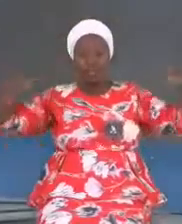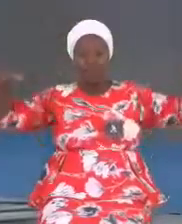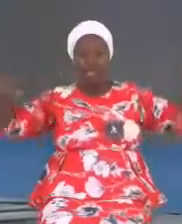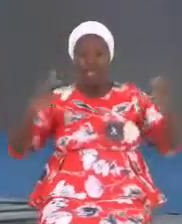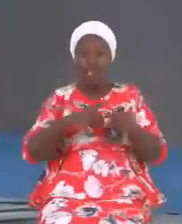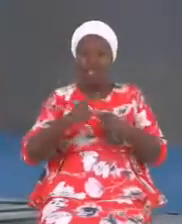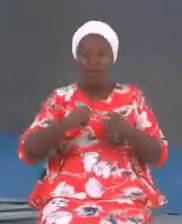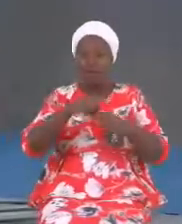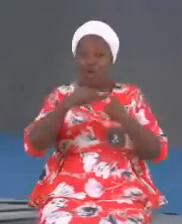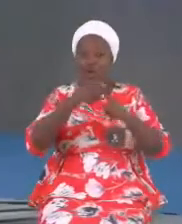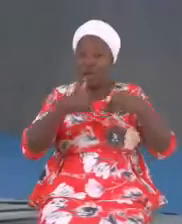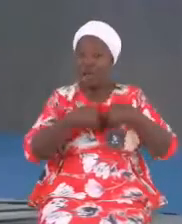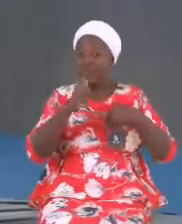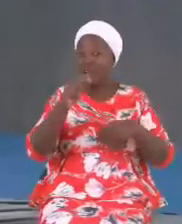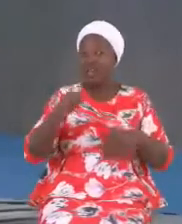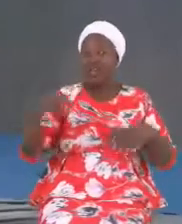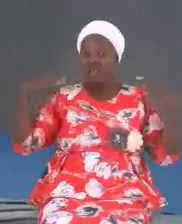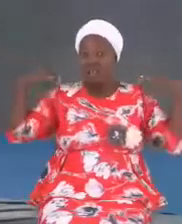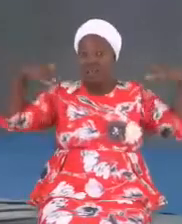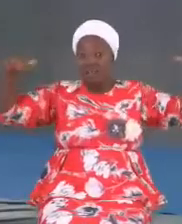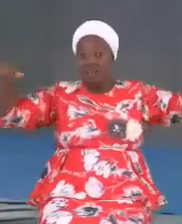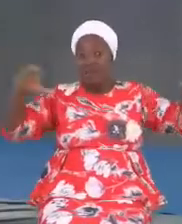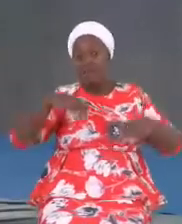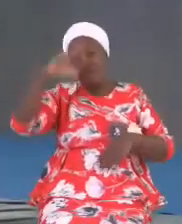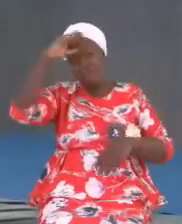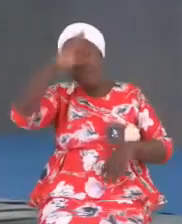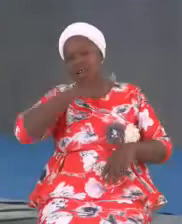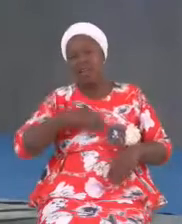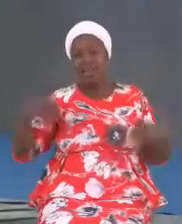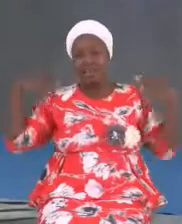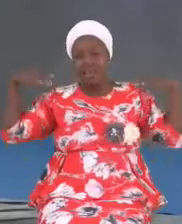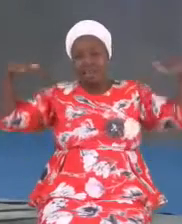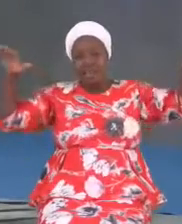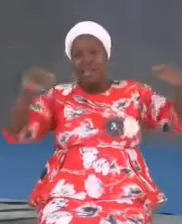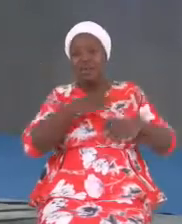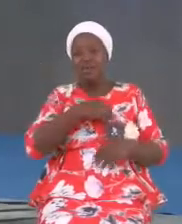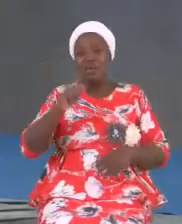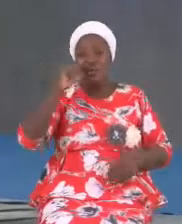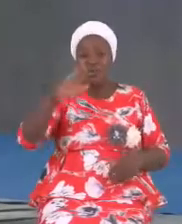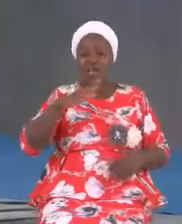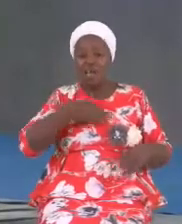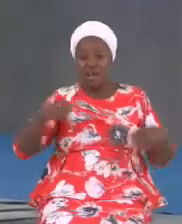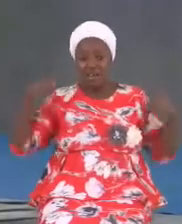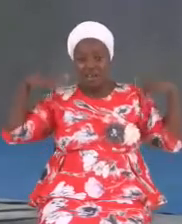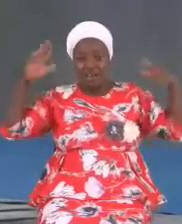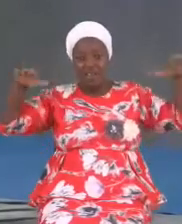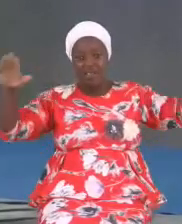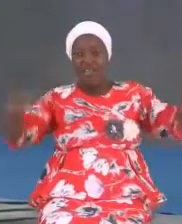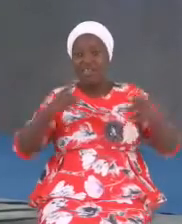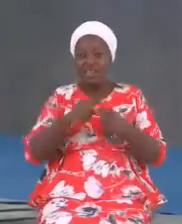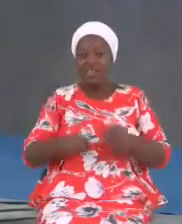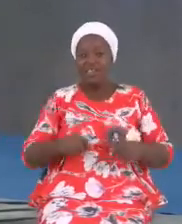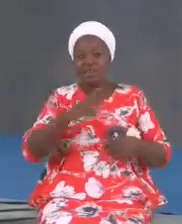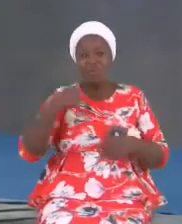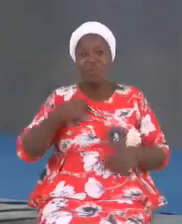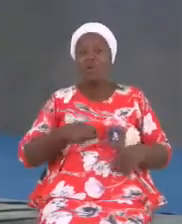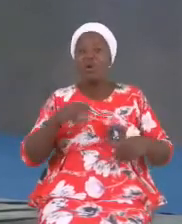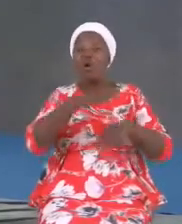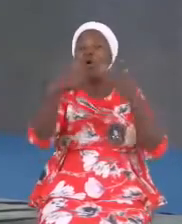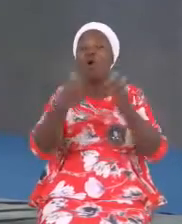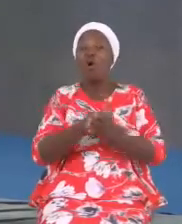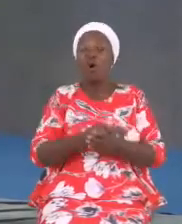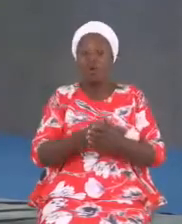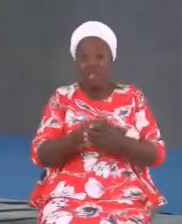and angel, men and angels, women and angels, they live in the same